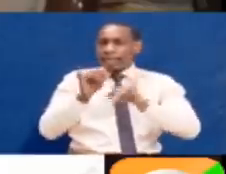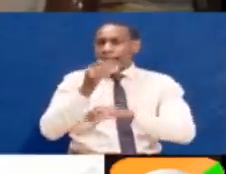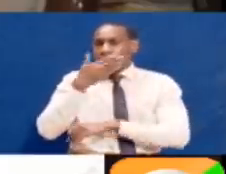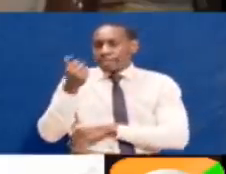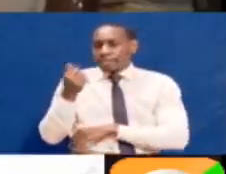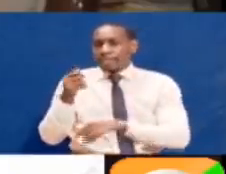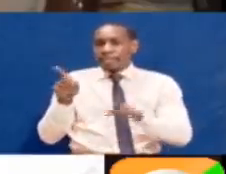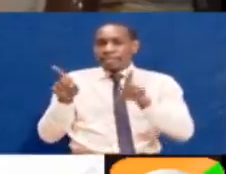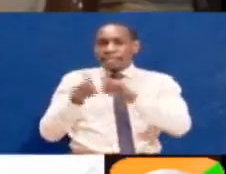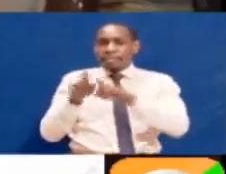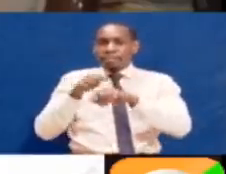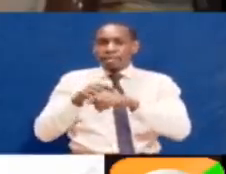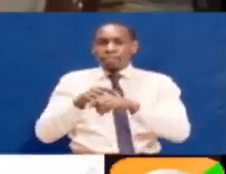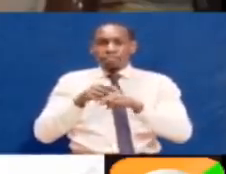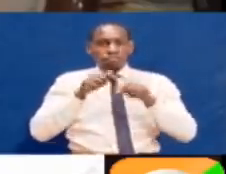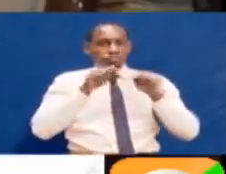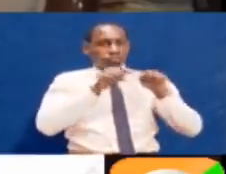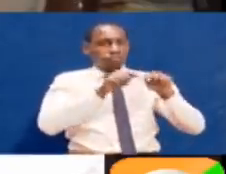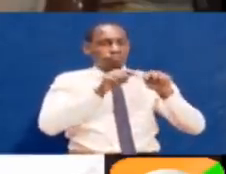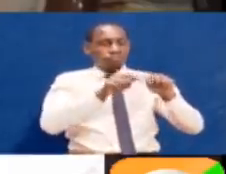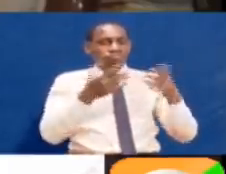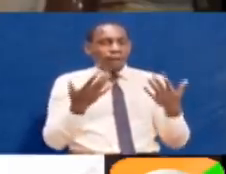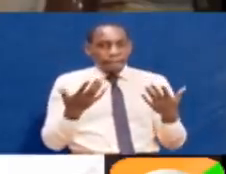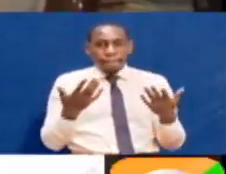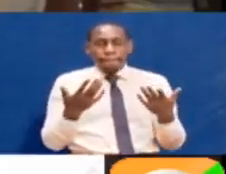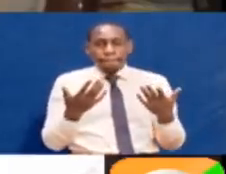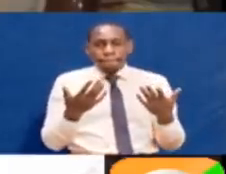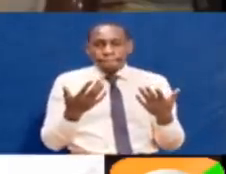even amid provocation from our friends